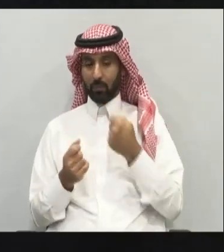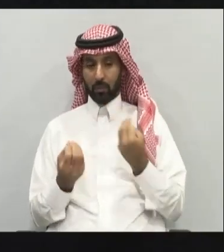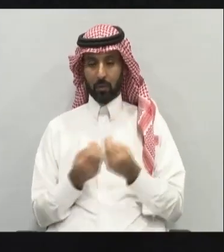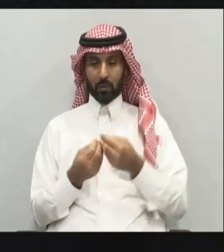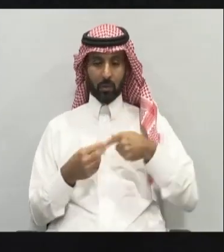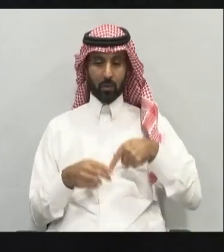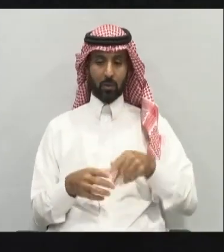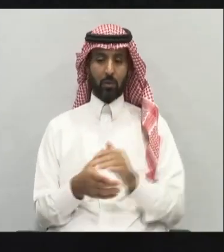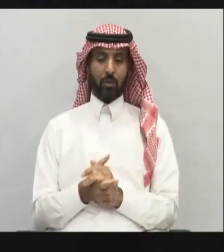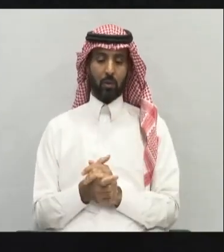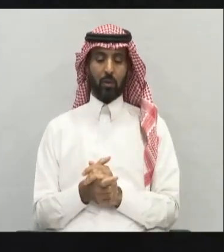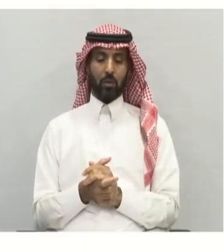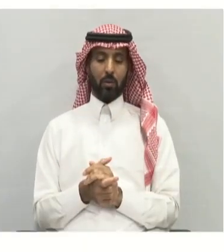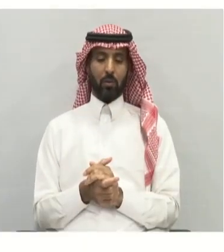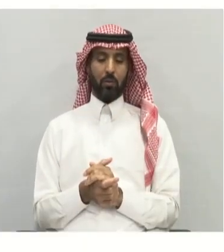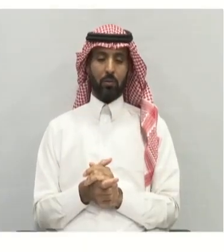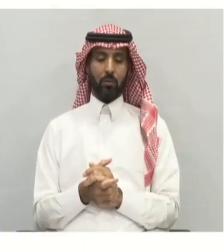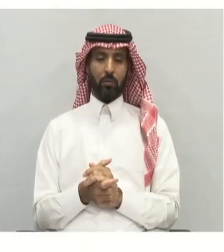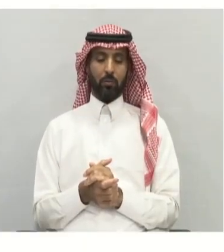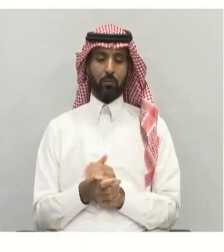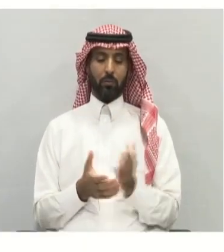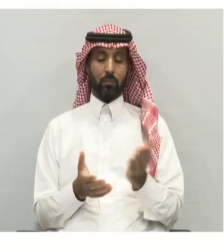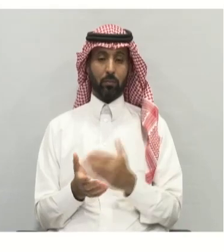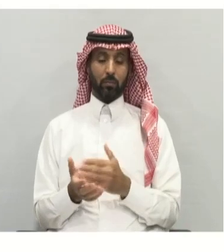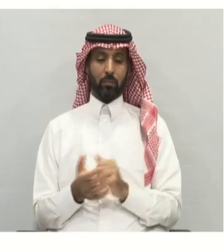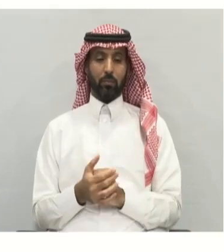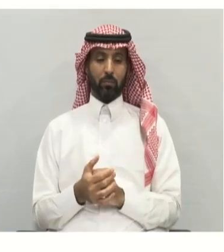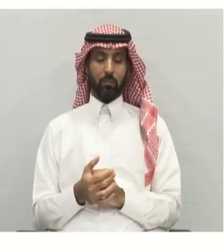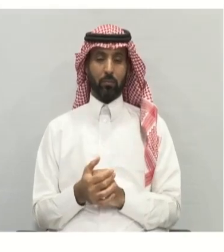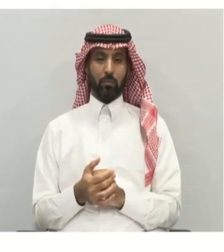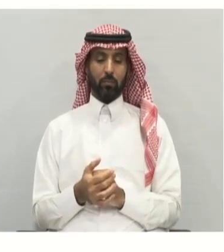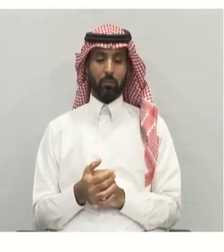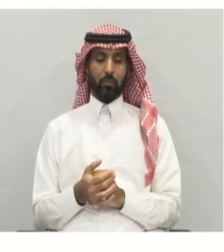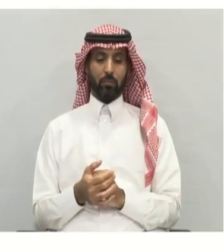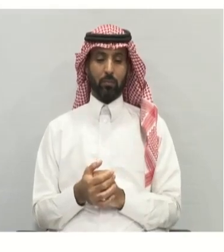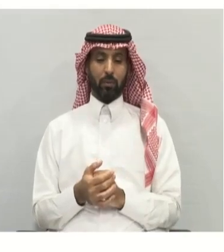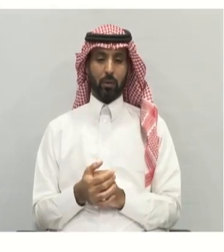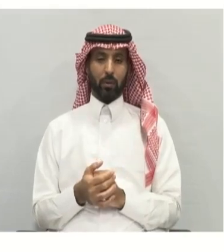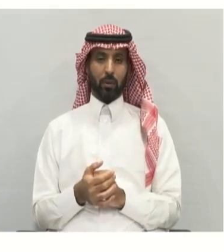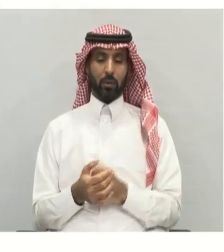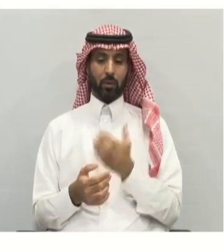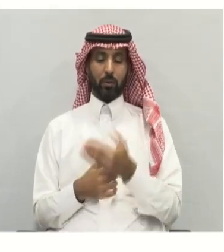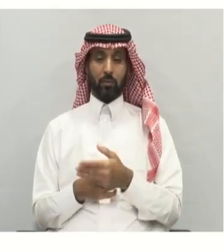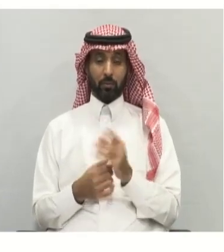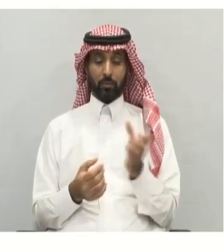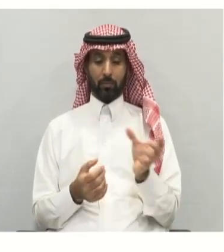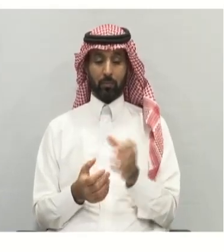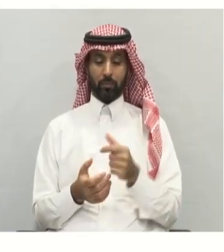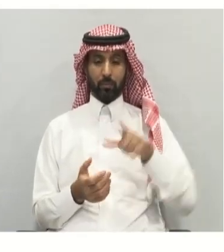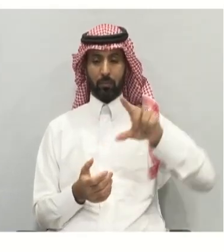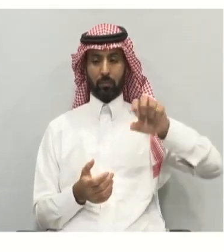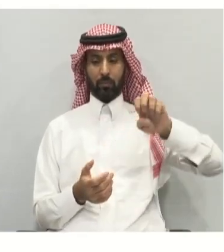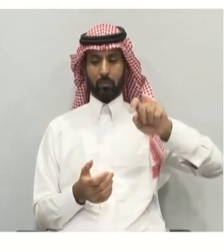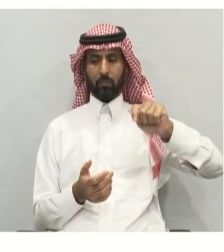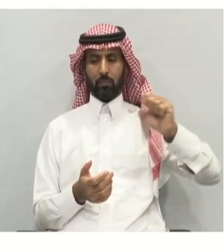do so and so. So we have more than one example to mention about using let's plus